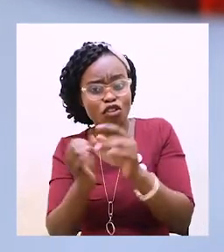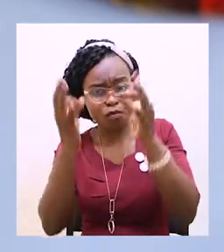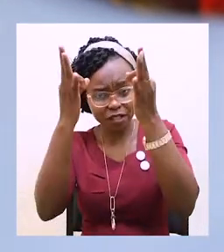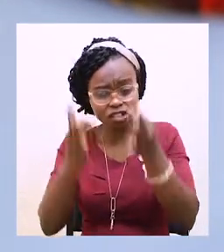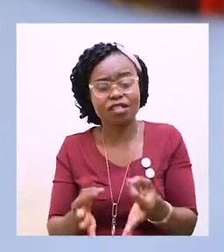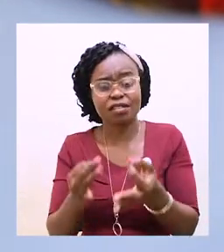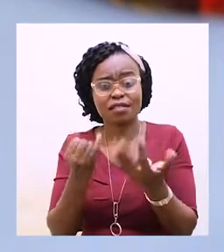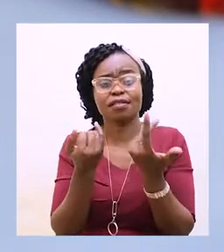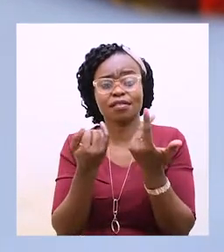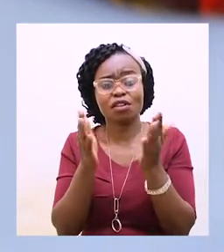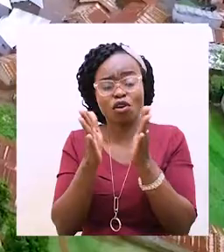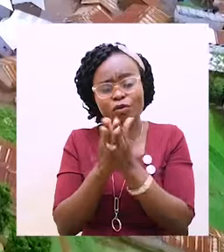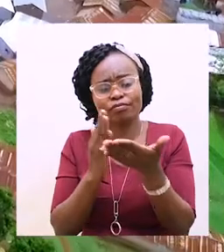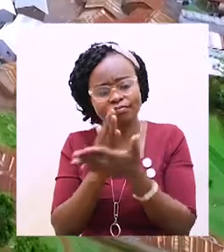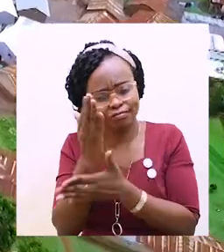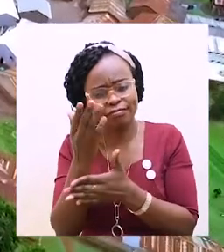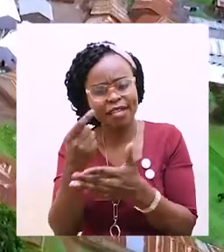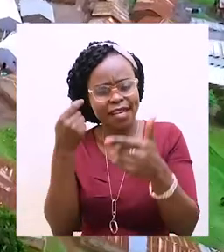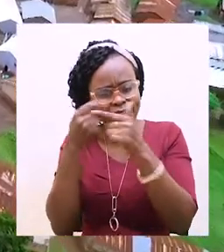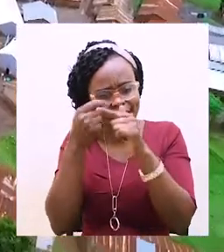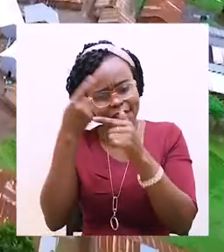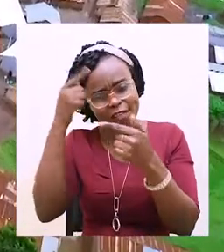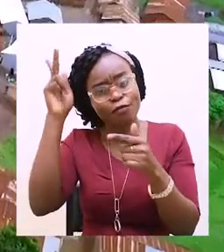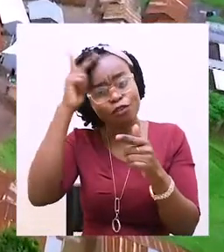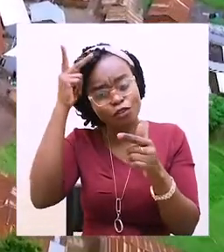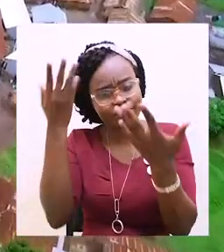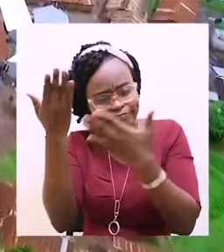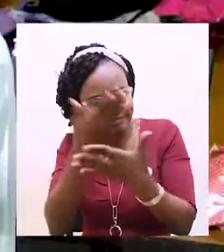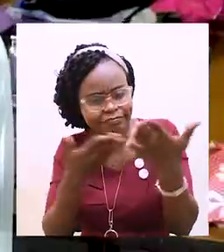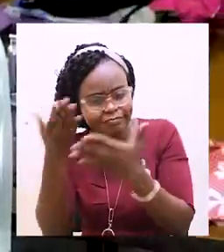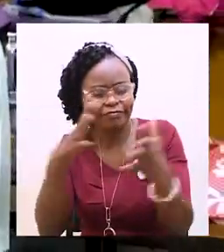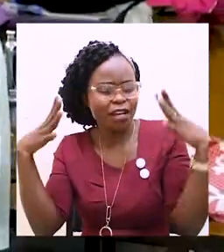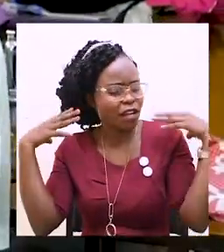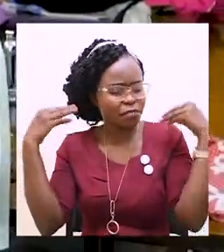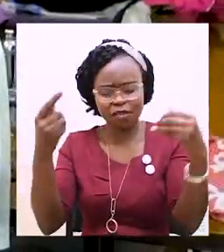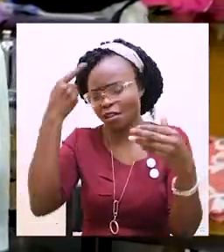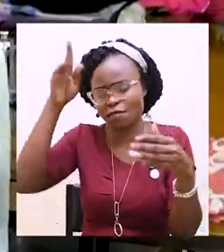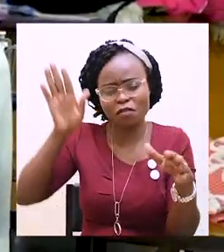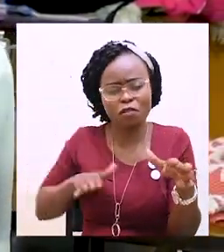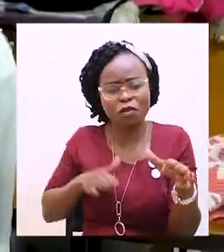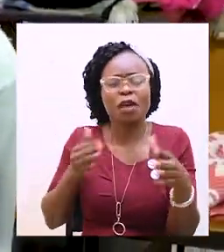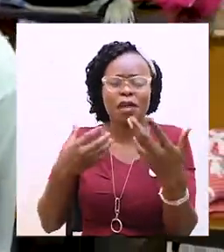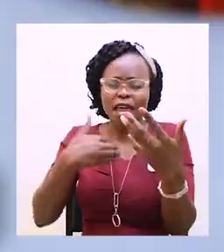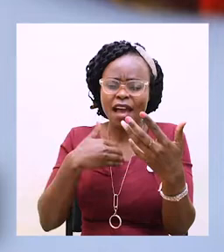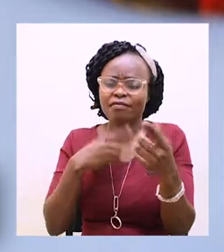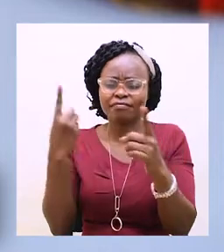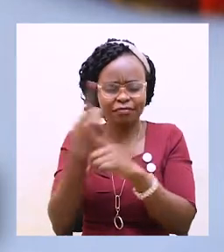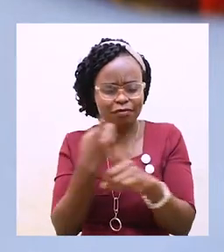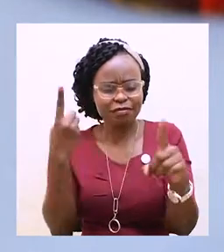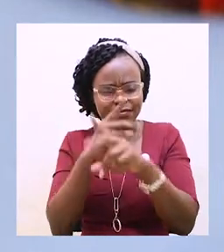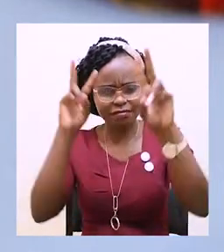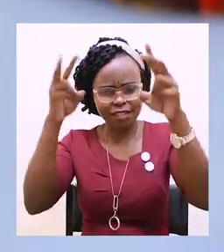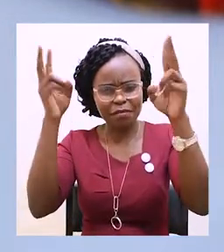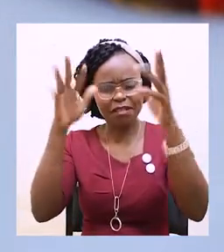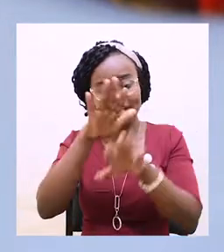rights. The thirst for knowledge and also the engagement and the capacities of women taking up different thematic areas,